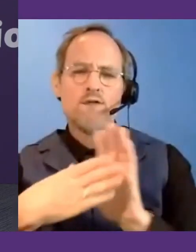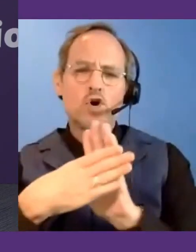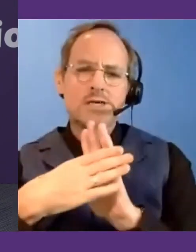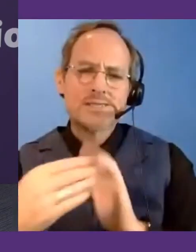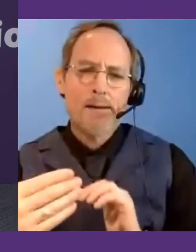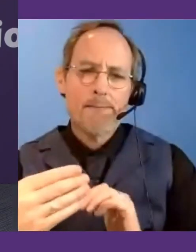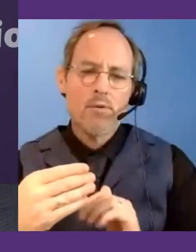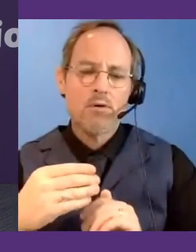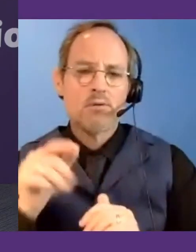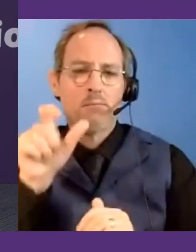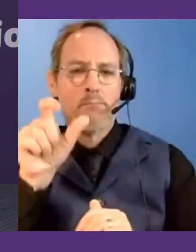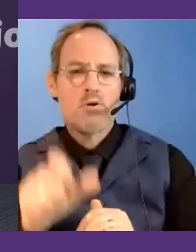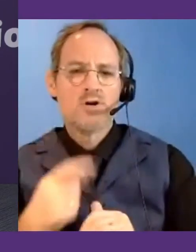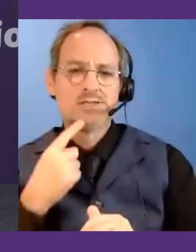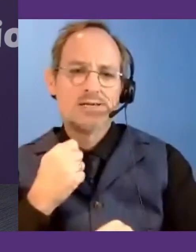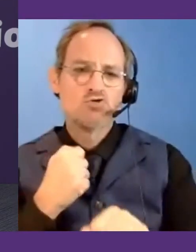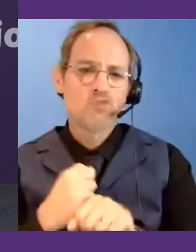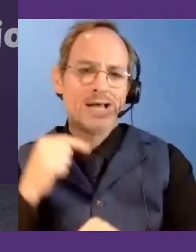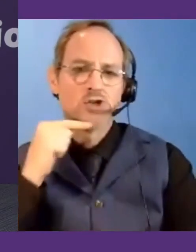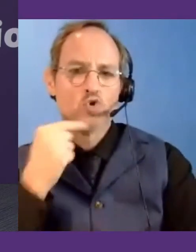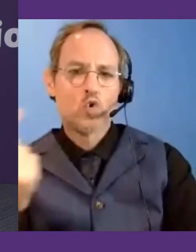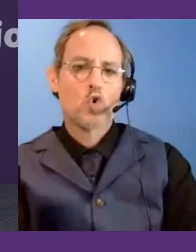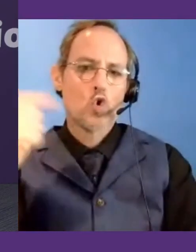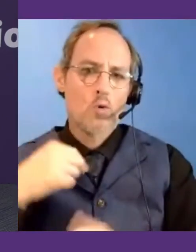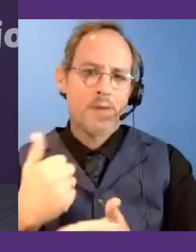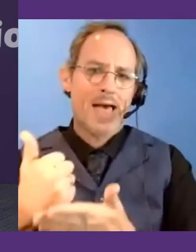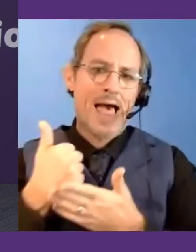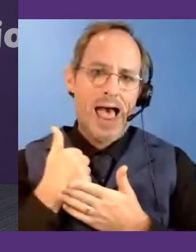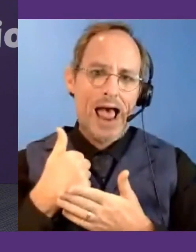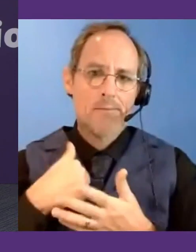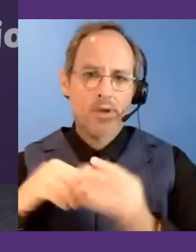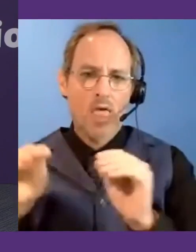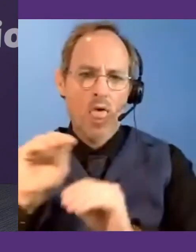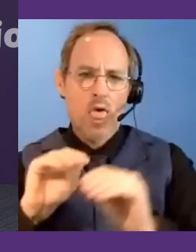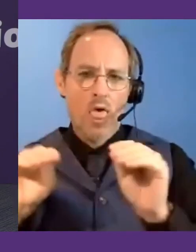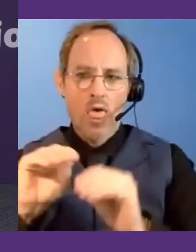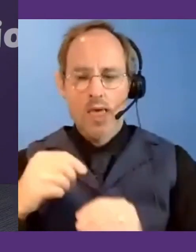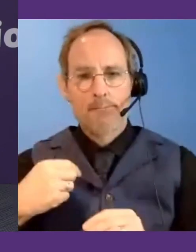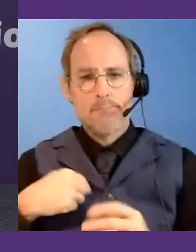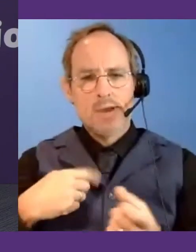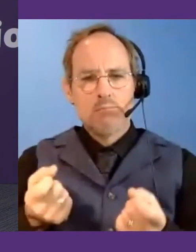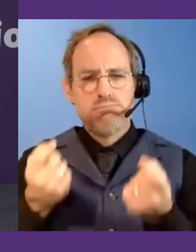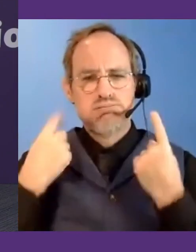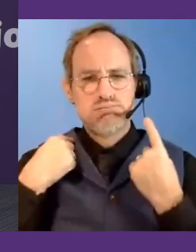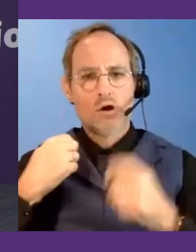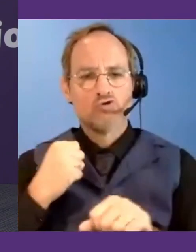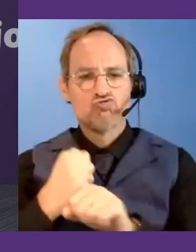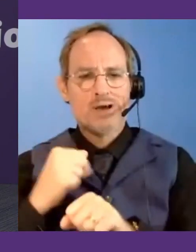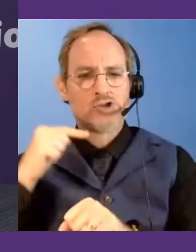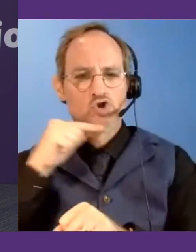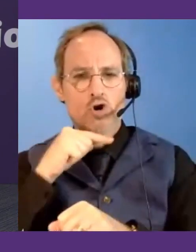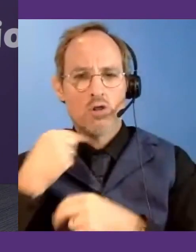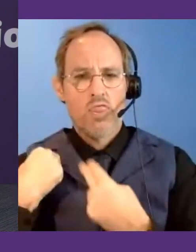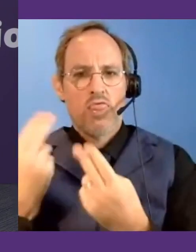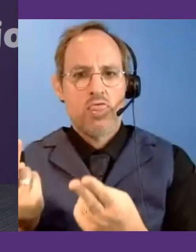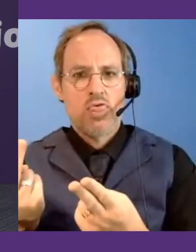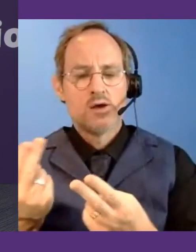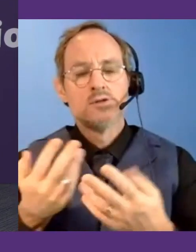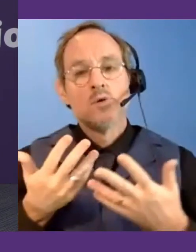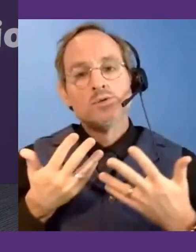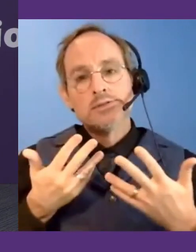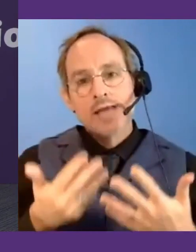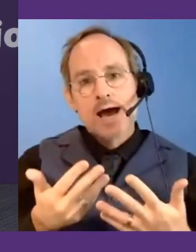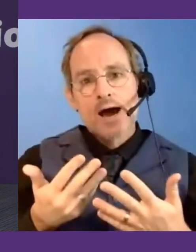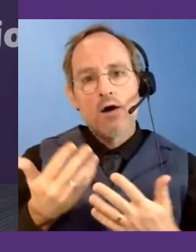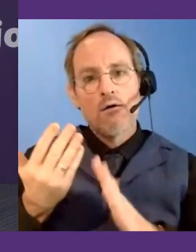and he sort of changes everything and I don't know what he's done, it's very sort of calm, methodical, and then